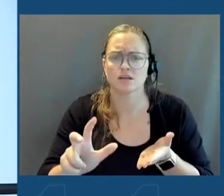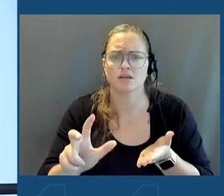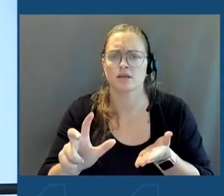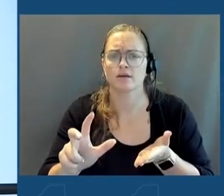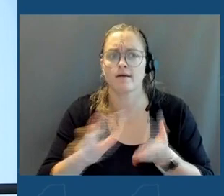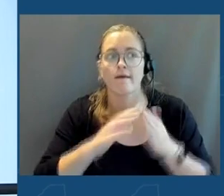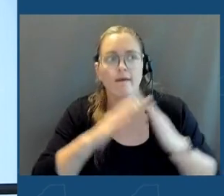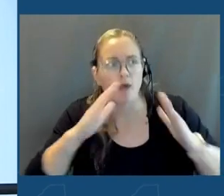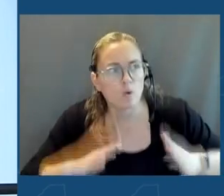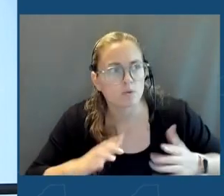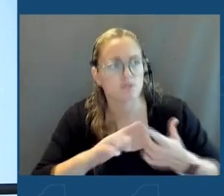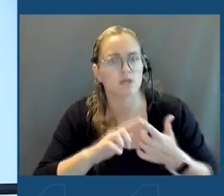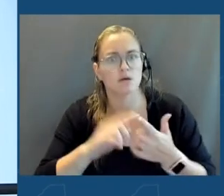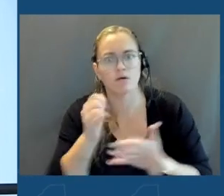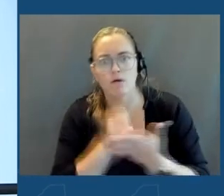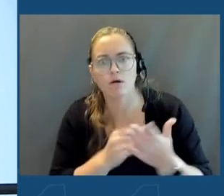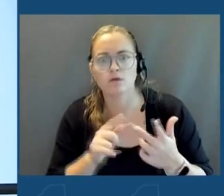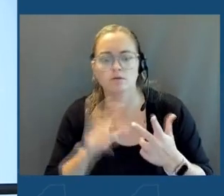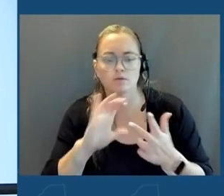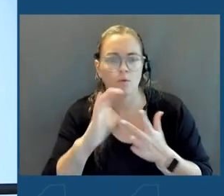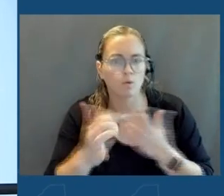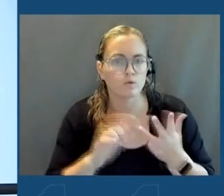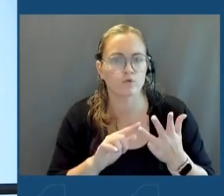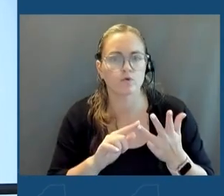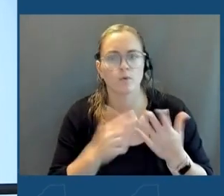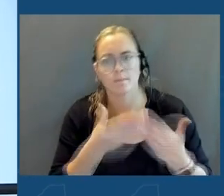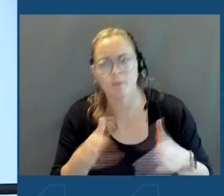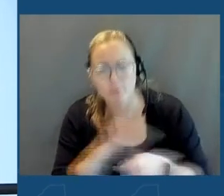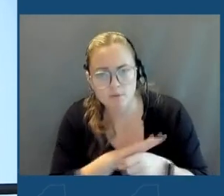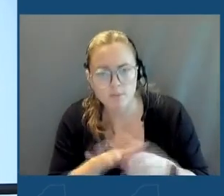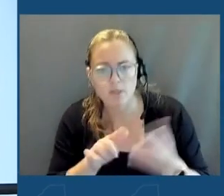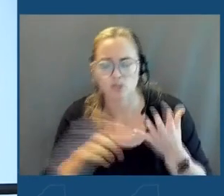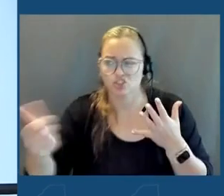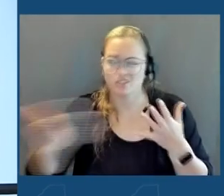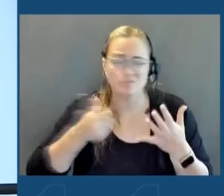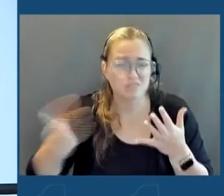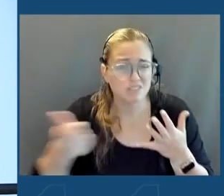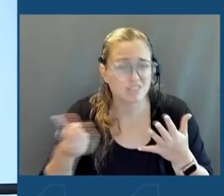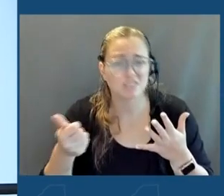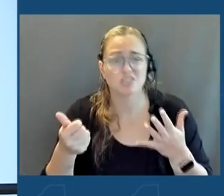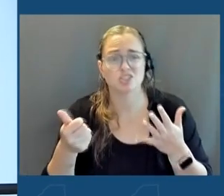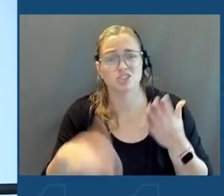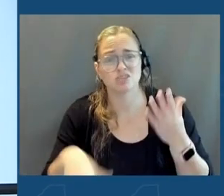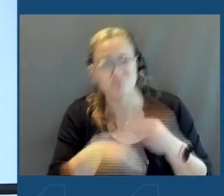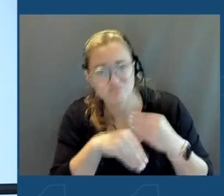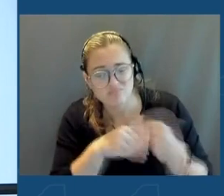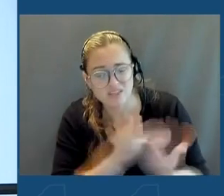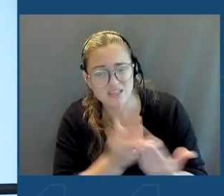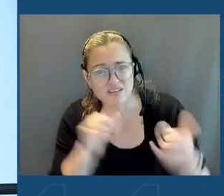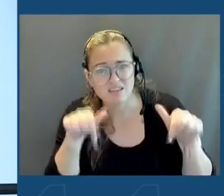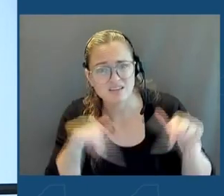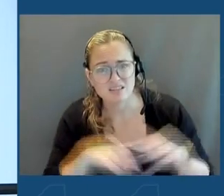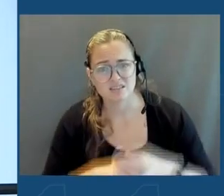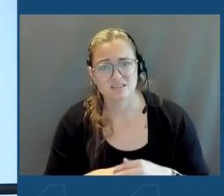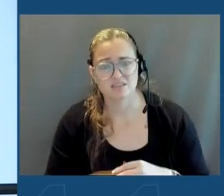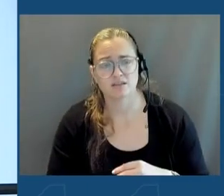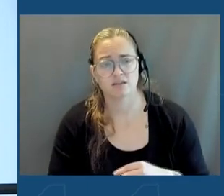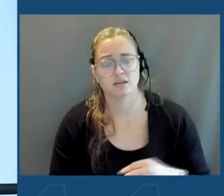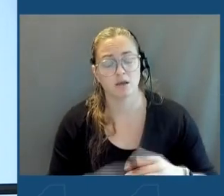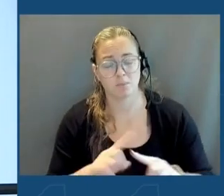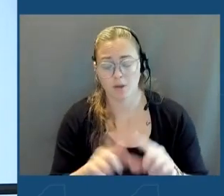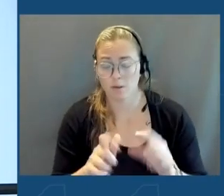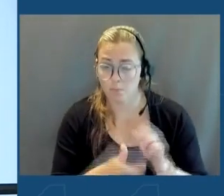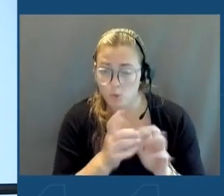housing, arts, culture, public space, transportation, amenities like this one, but most importantly,